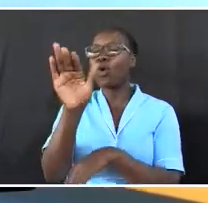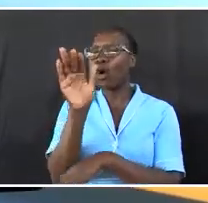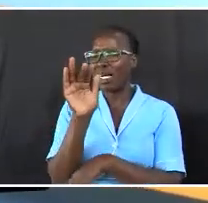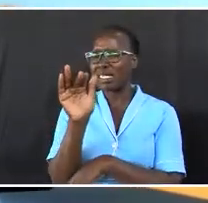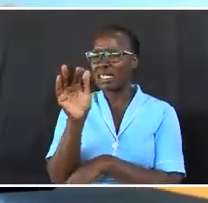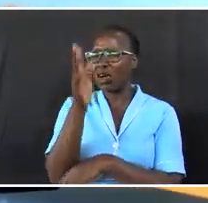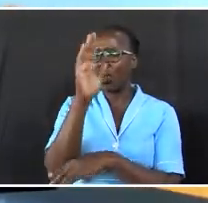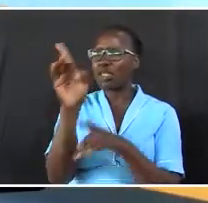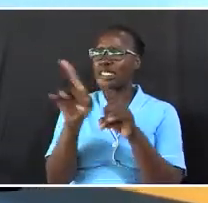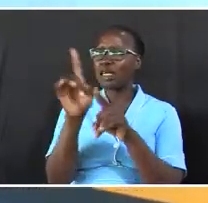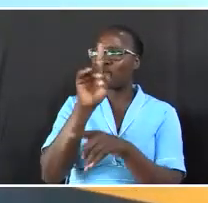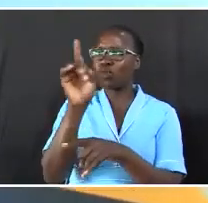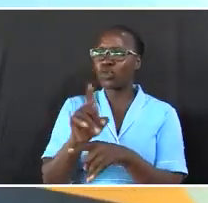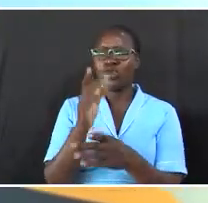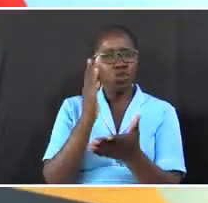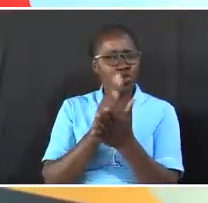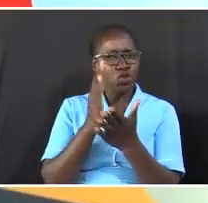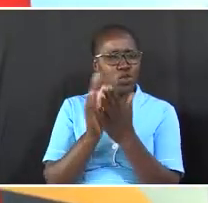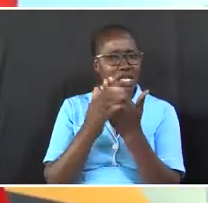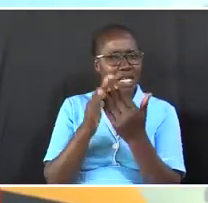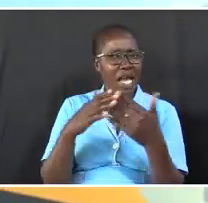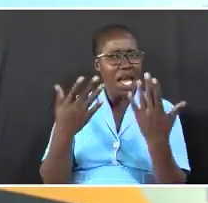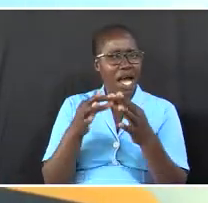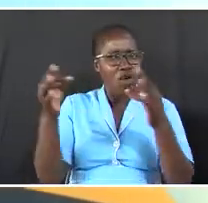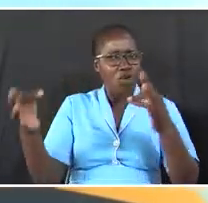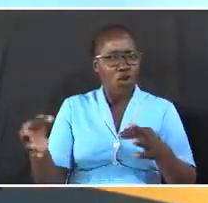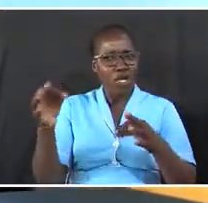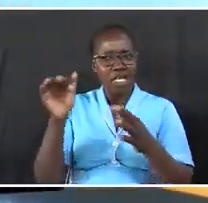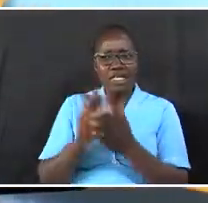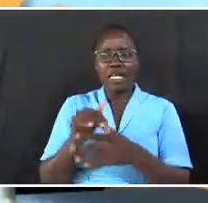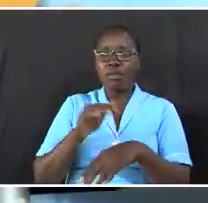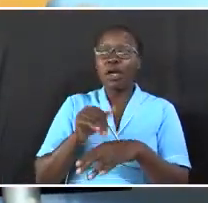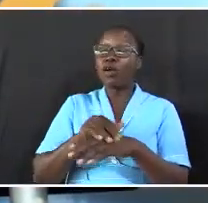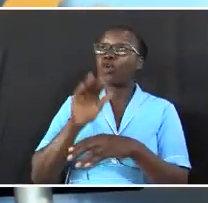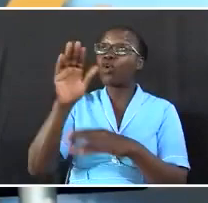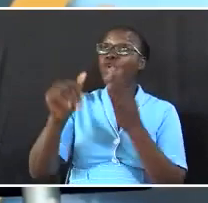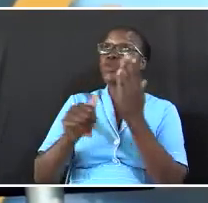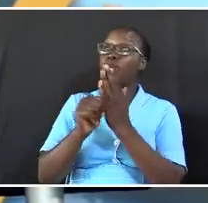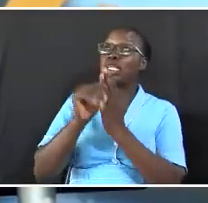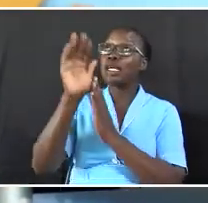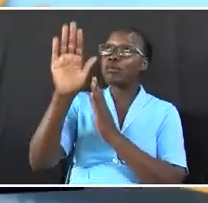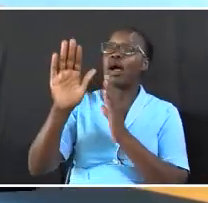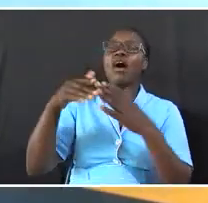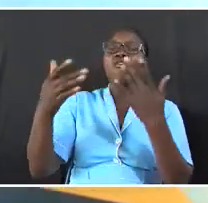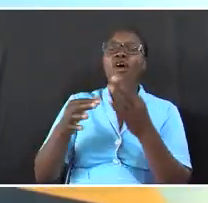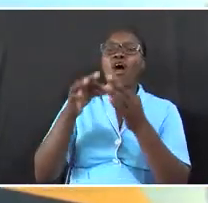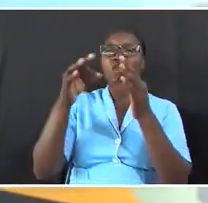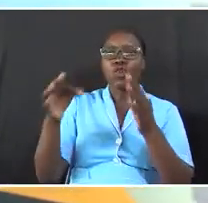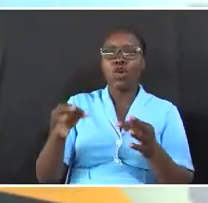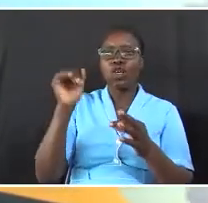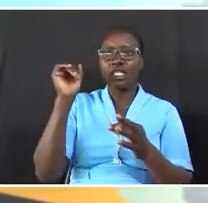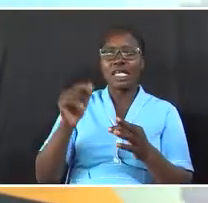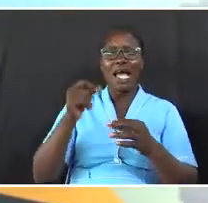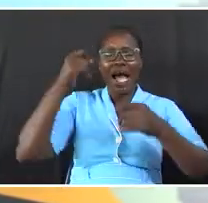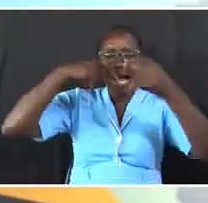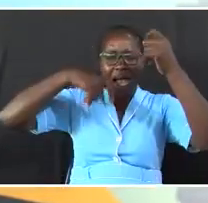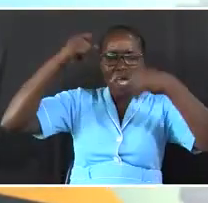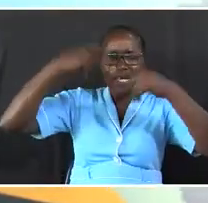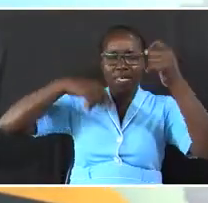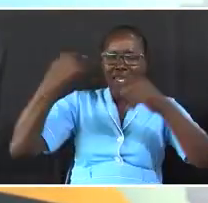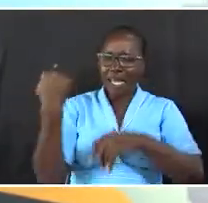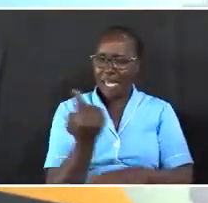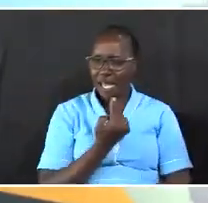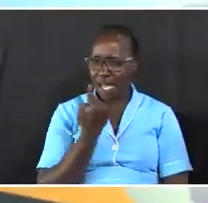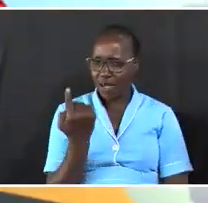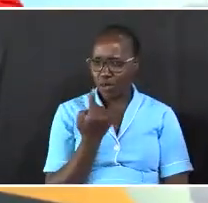question. Do you really care? For how long shall I call upon your name? For how long shall I cry